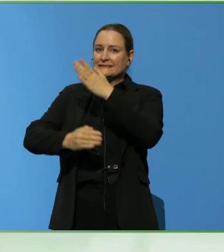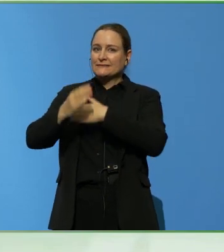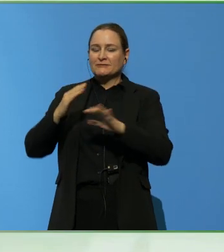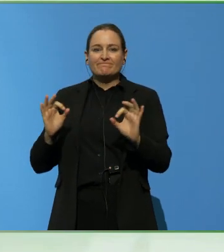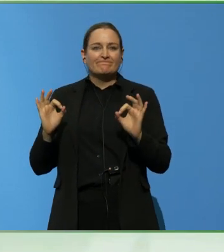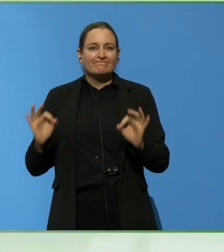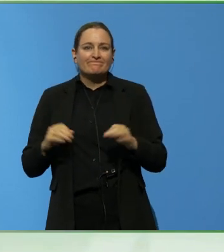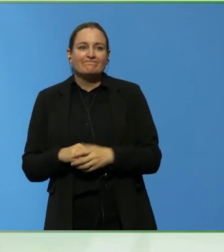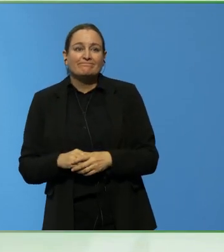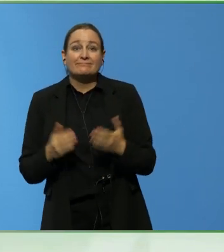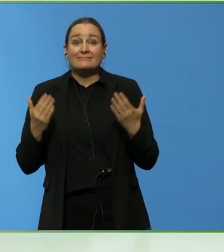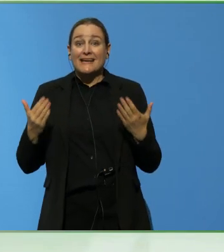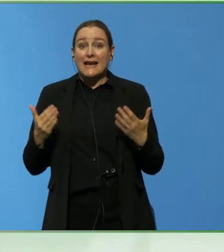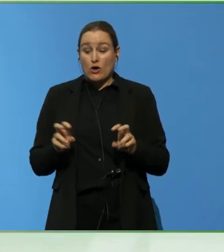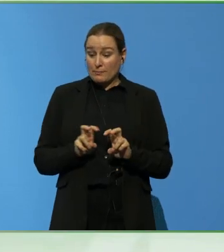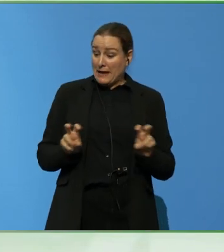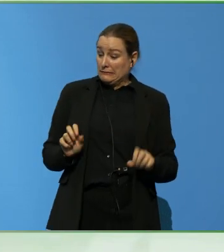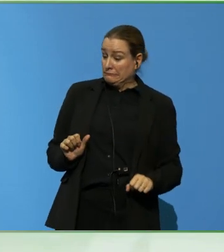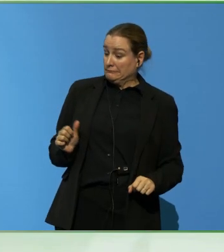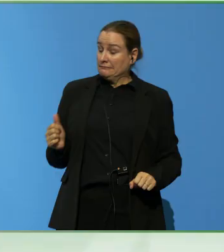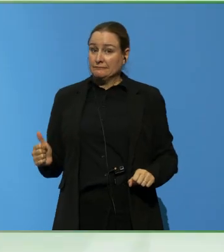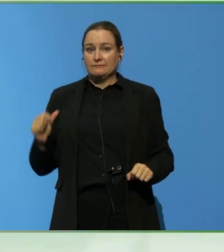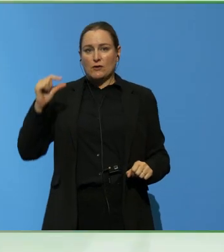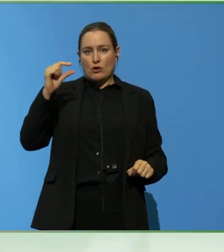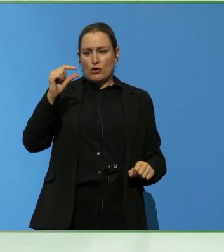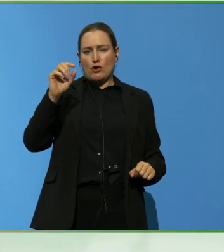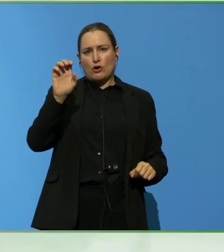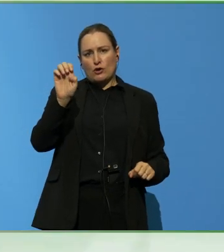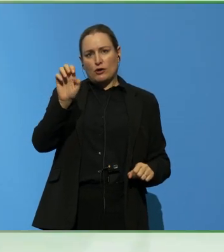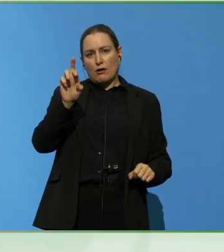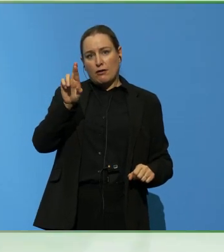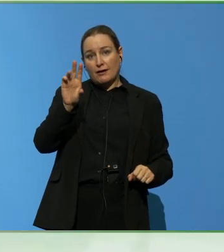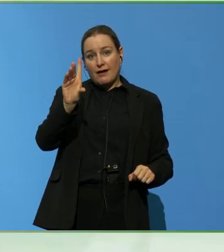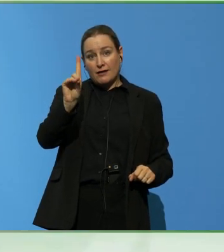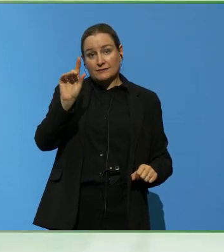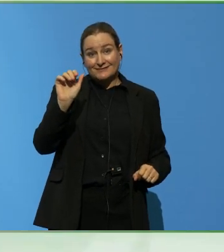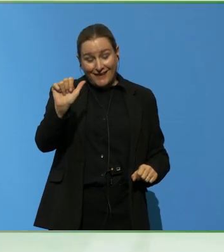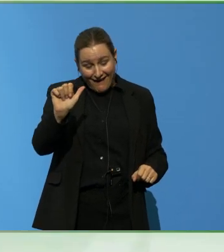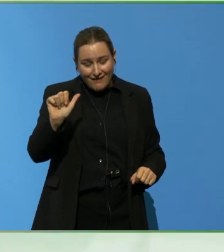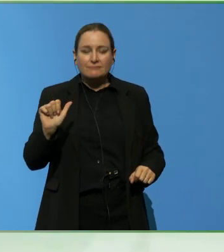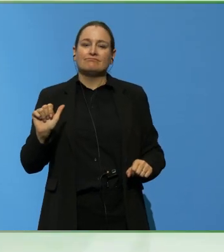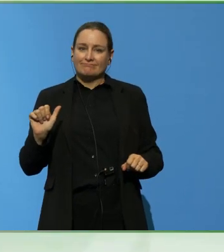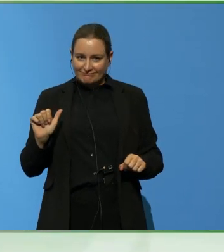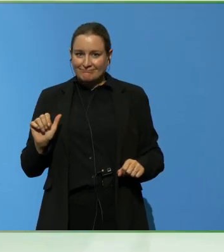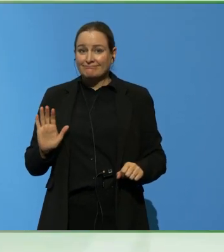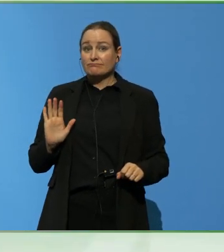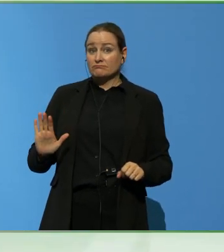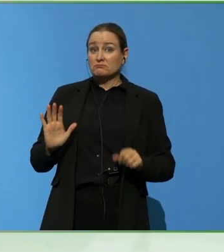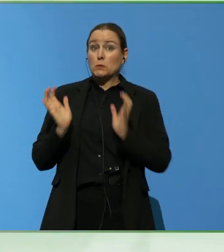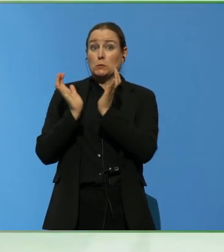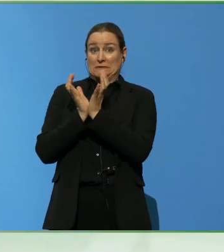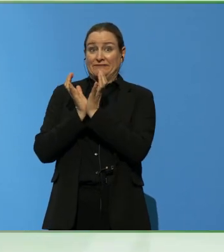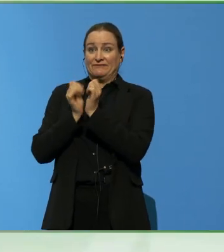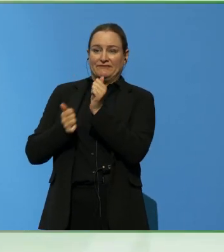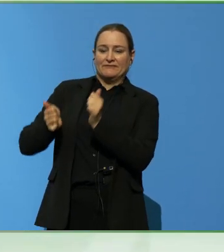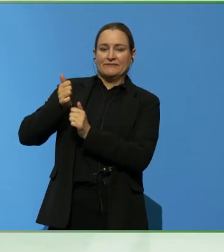our panel, we have Gerda, who I just met this week also. And Gerda is a UNICEF Senior Advisor with